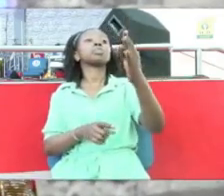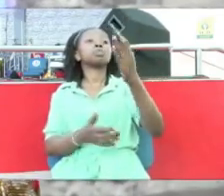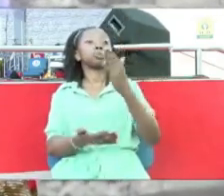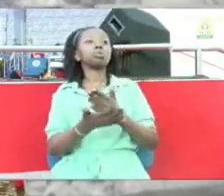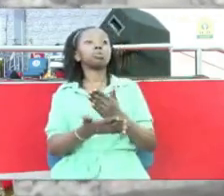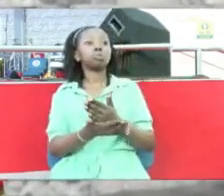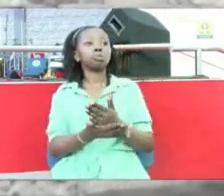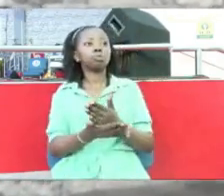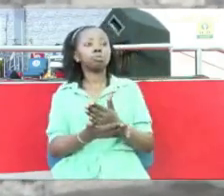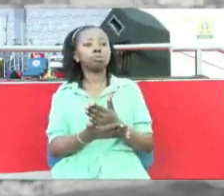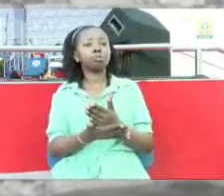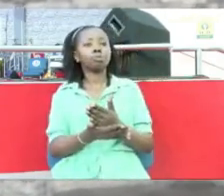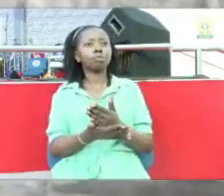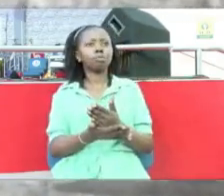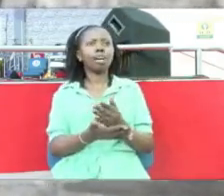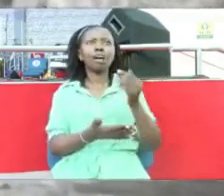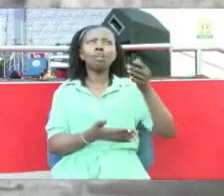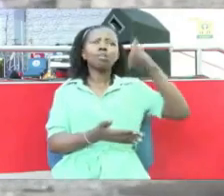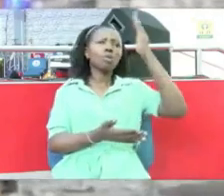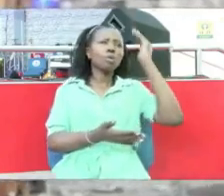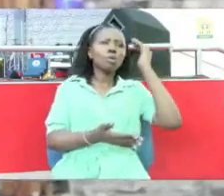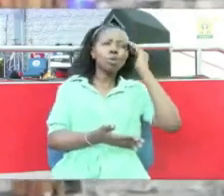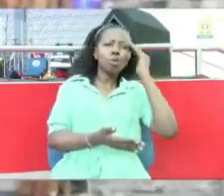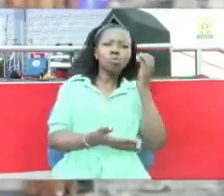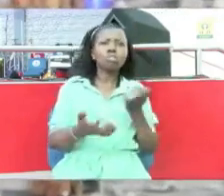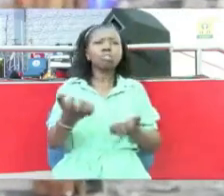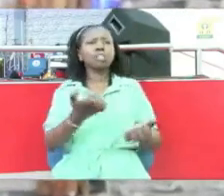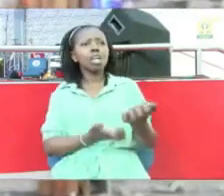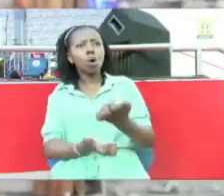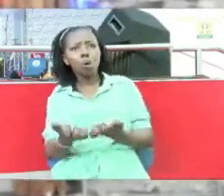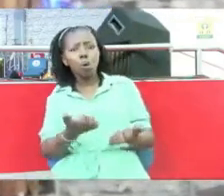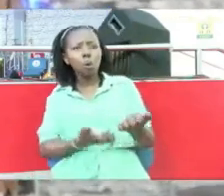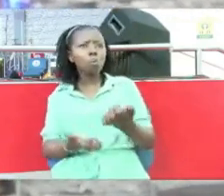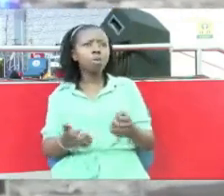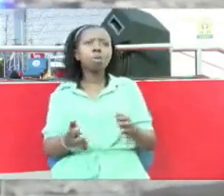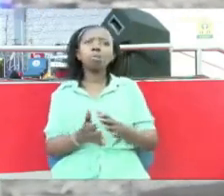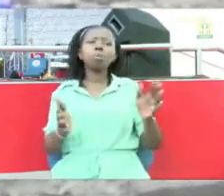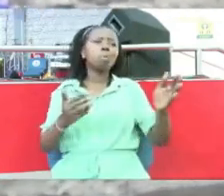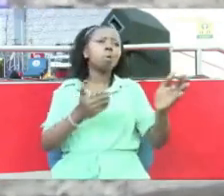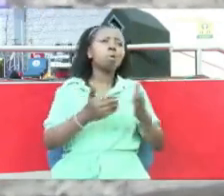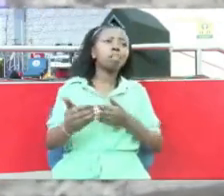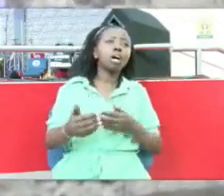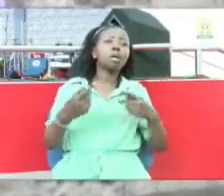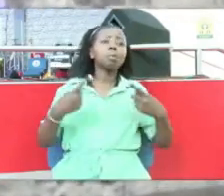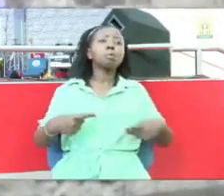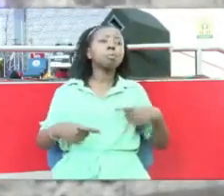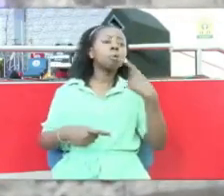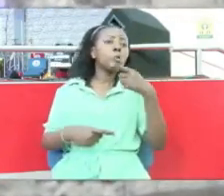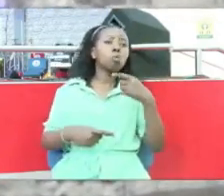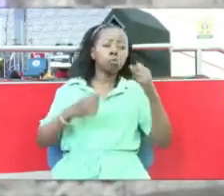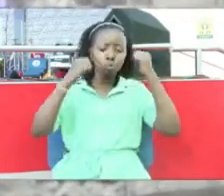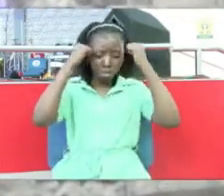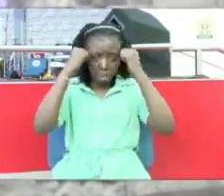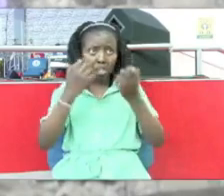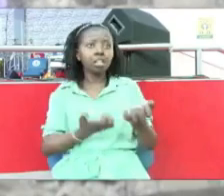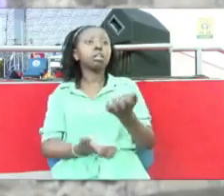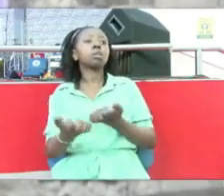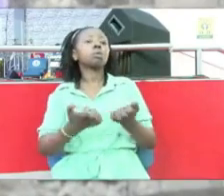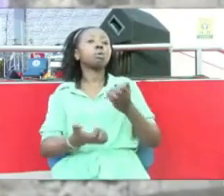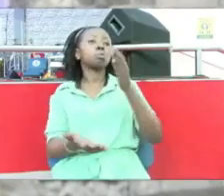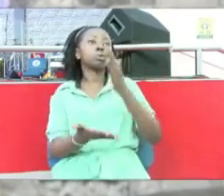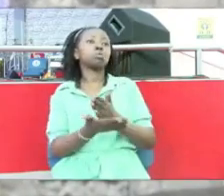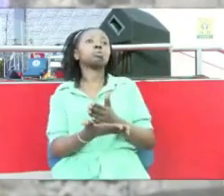na hata usoni wako. He knows the economic trends more than the economic analysts. Anajua hali ya